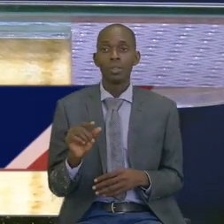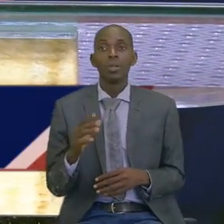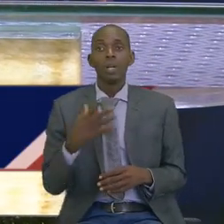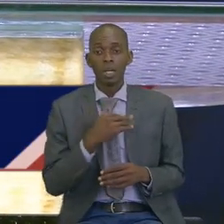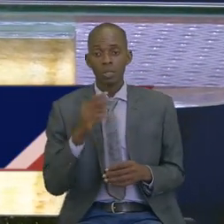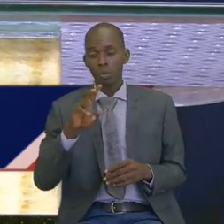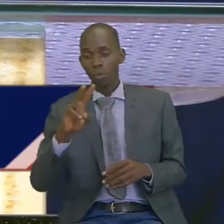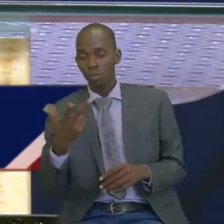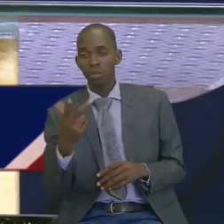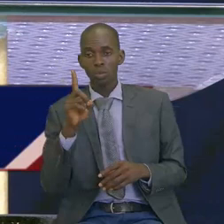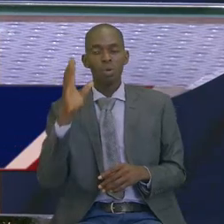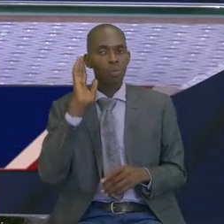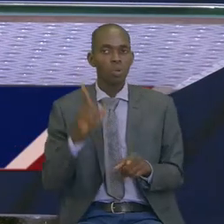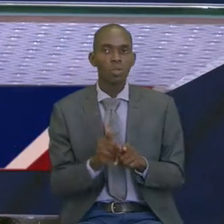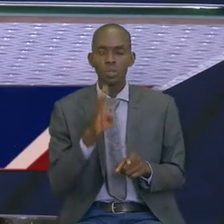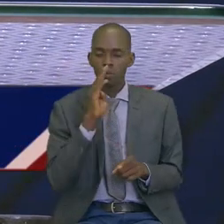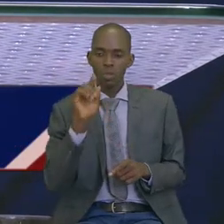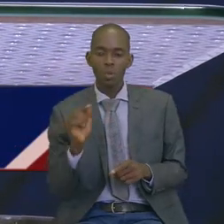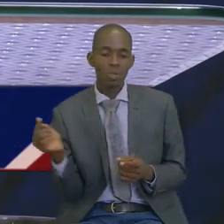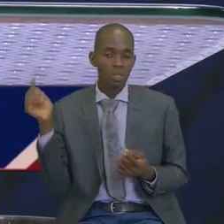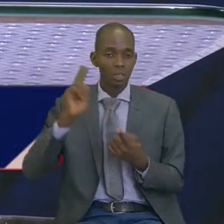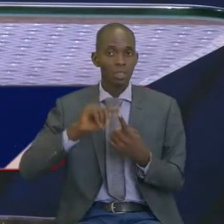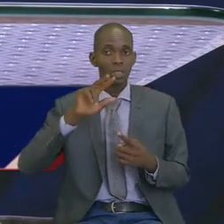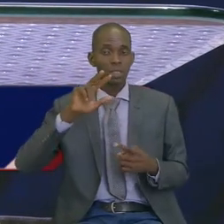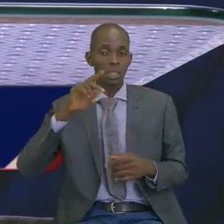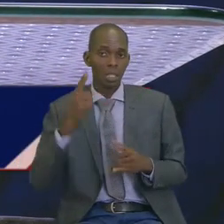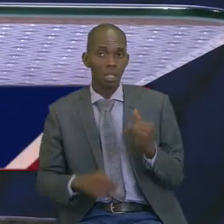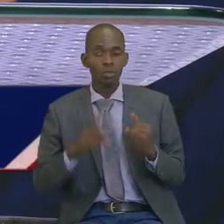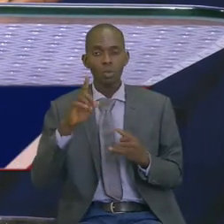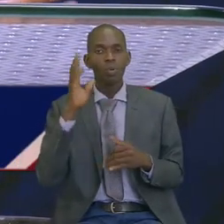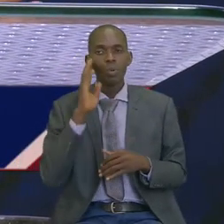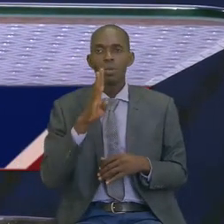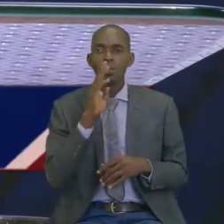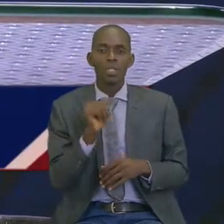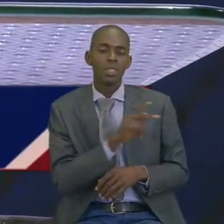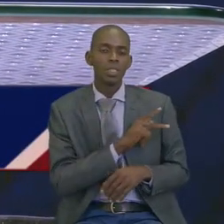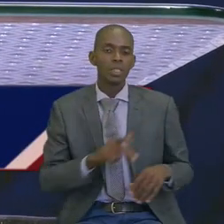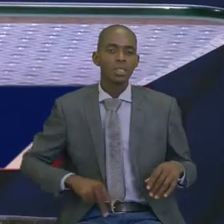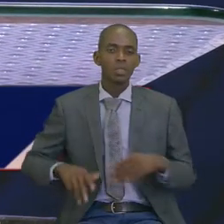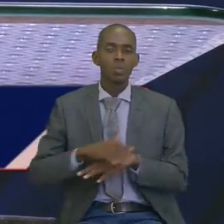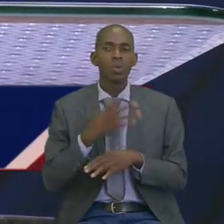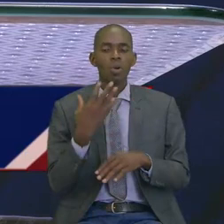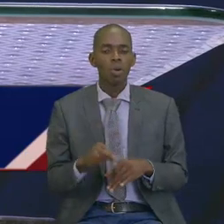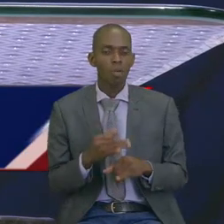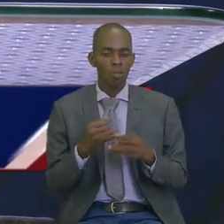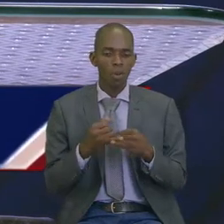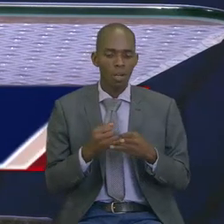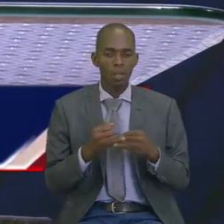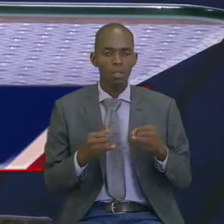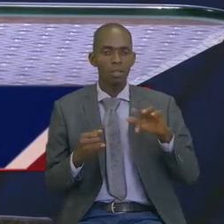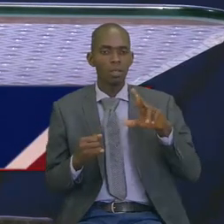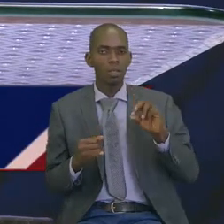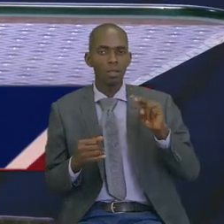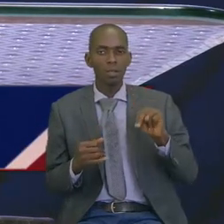inferior, until the last one that will come will be a kingdom of iron and clay, very